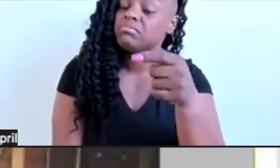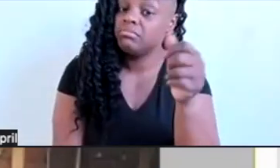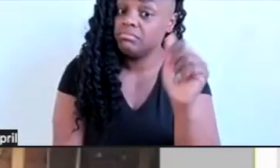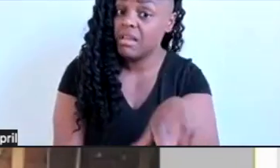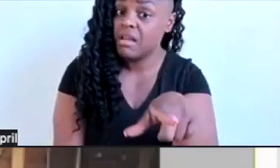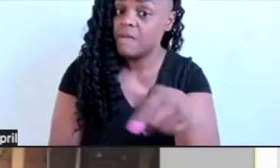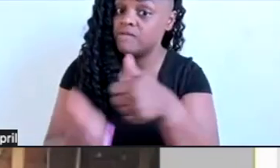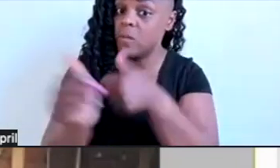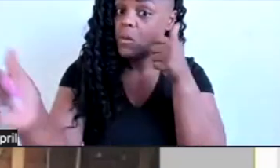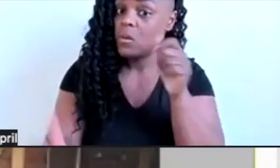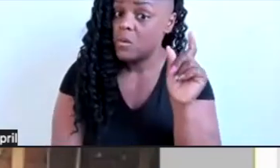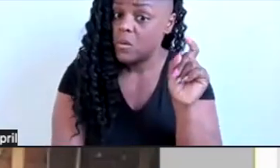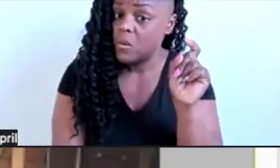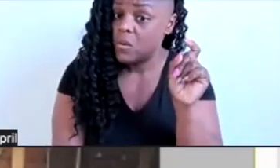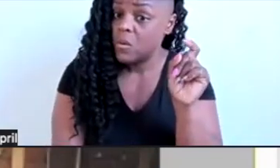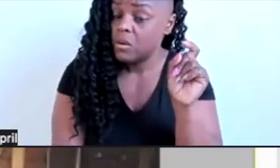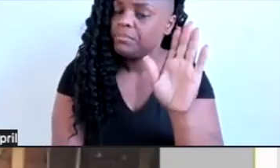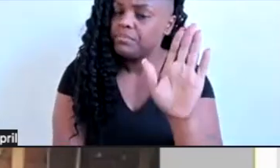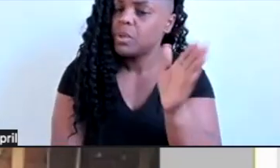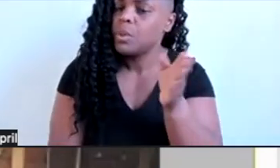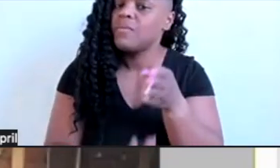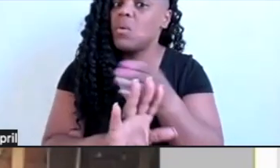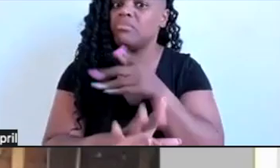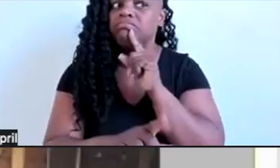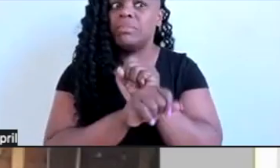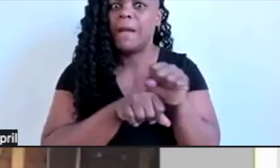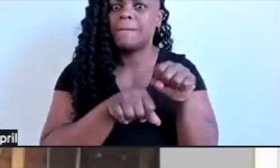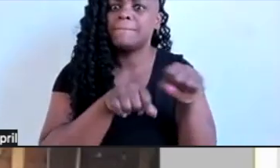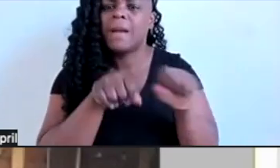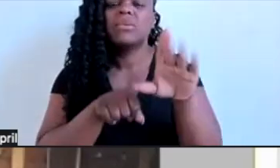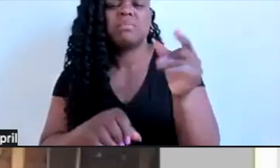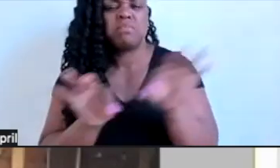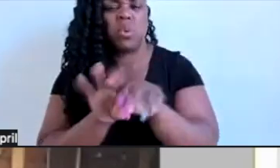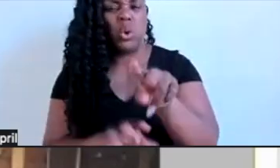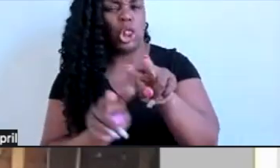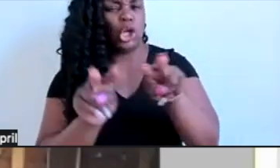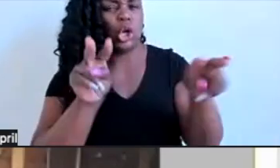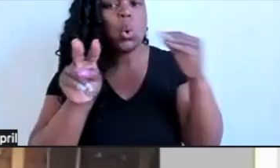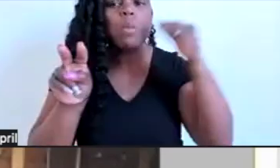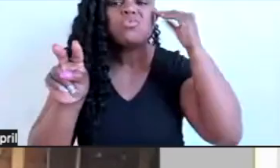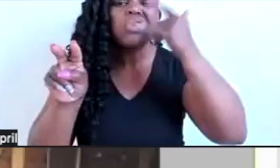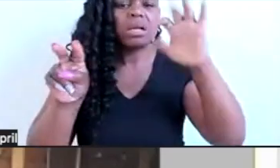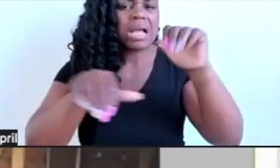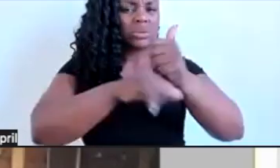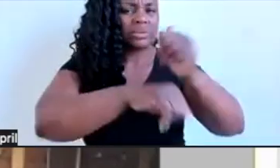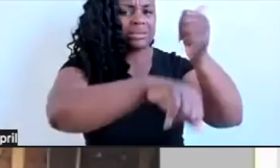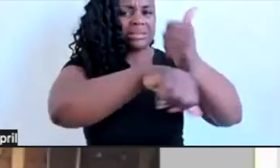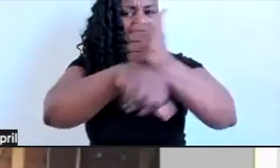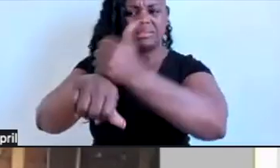ground shakes, do a safety check of your house. Stand in each room and imagine what could